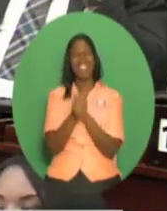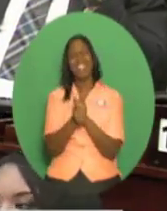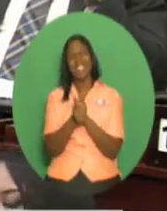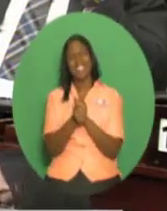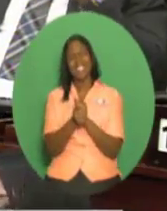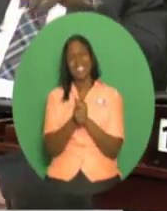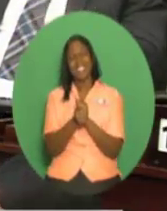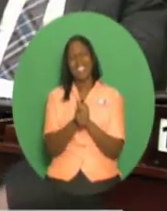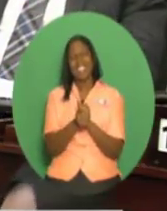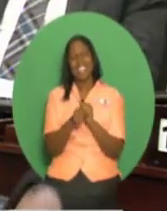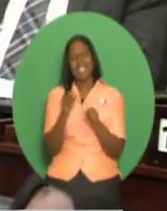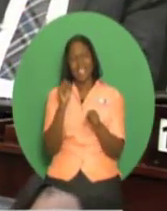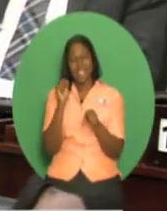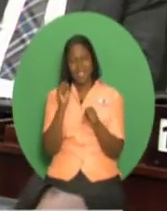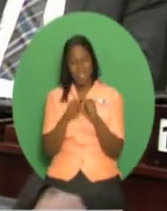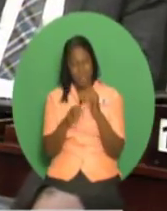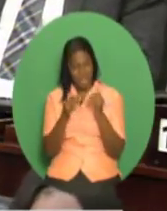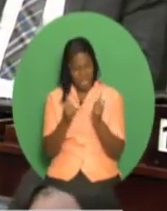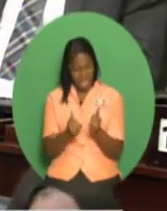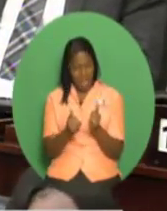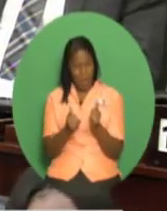In fact, Madam Speaker,